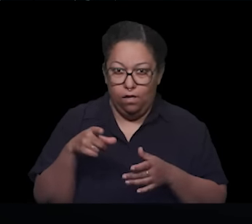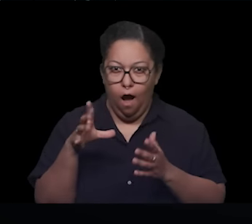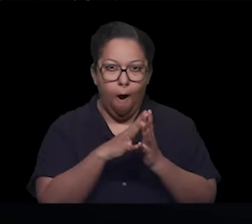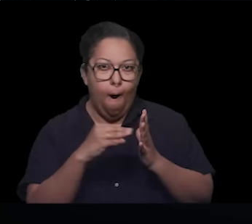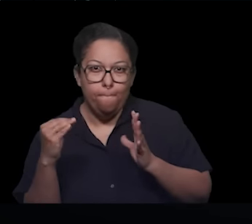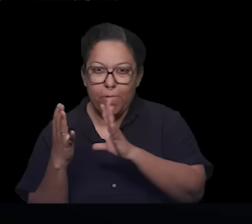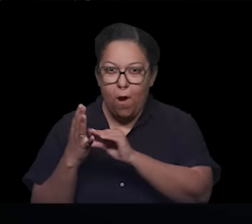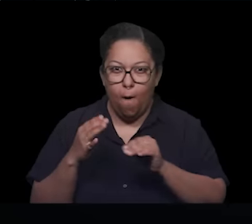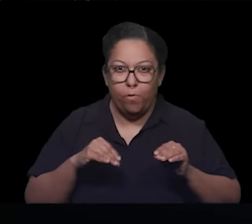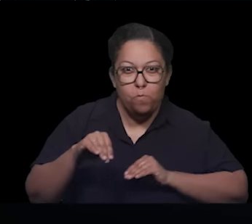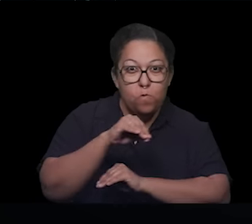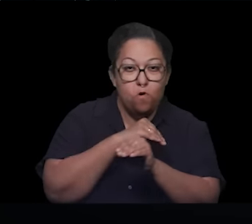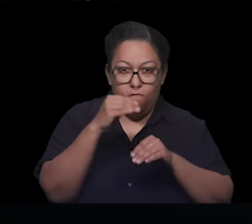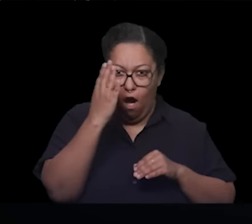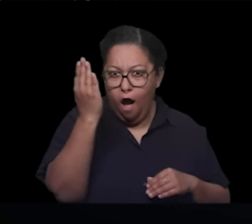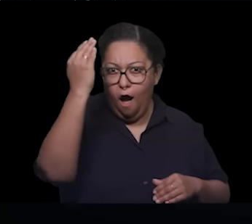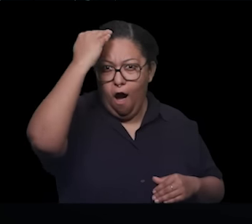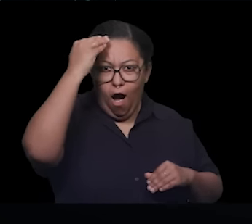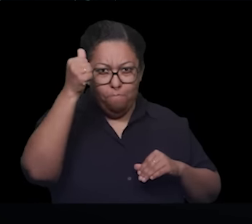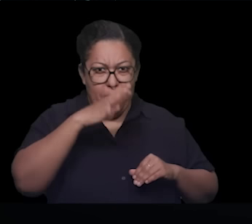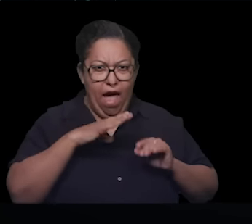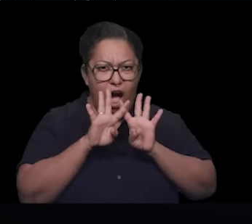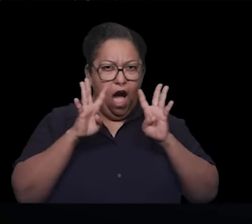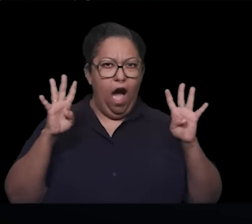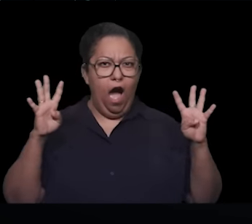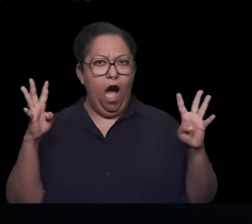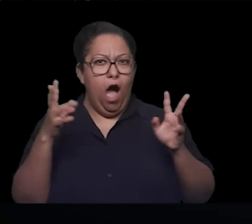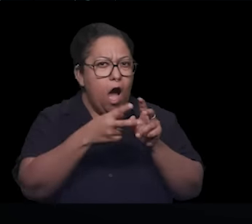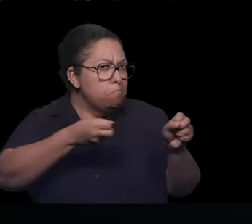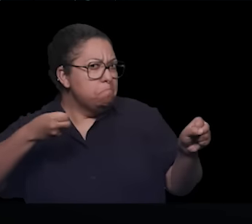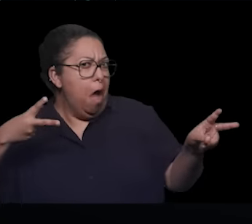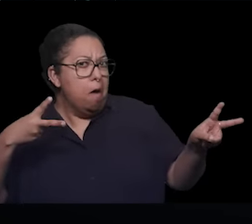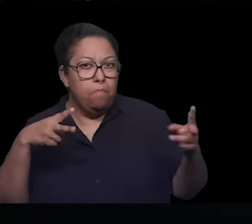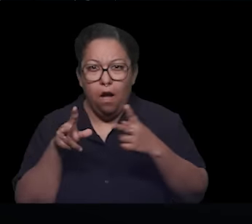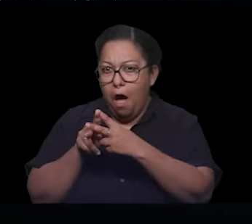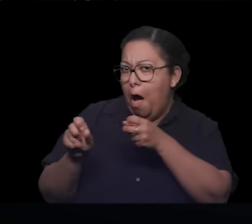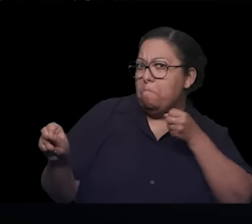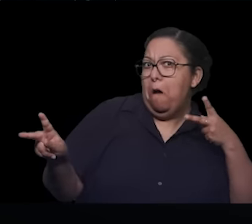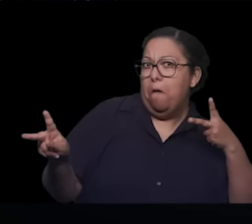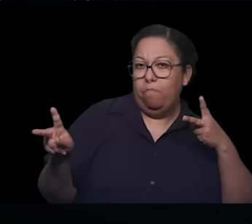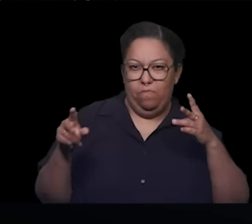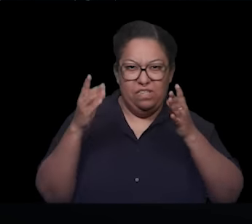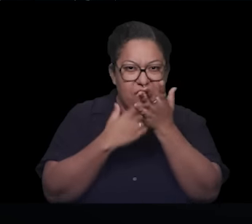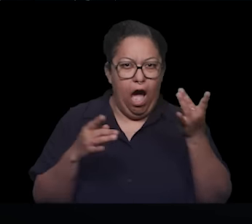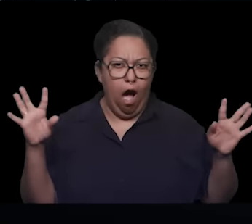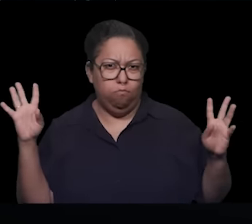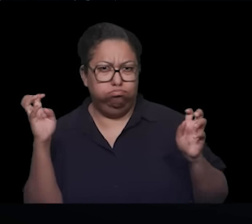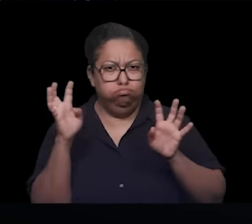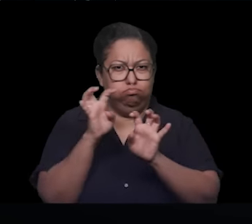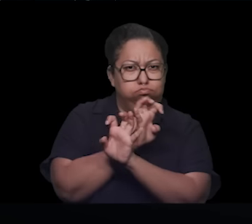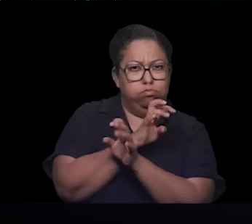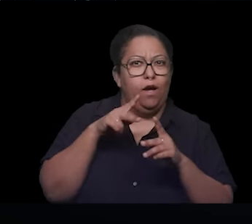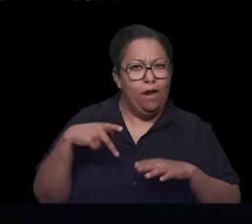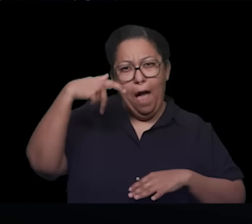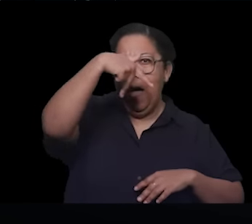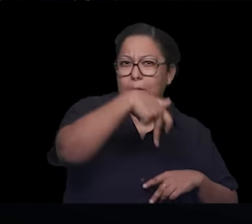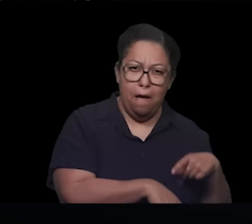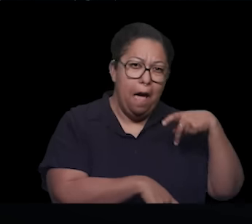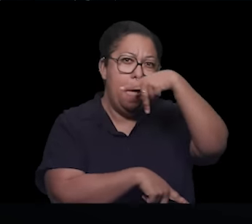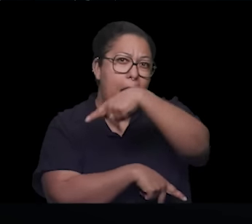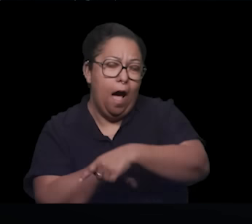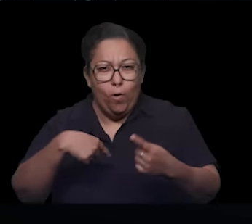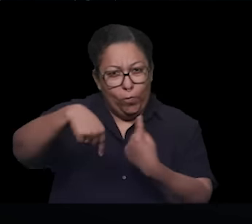and others do the same move. Then the Pompadoured man mimes shooting an arrow at Ken, who does the same back. Some of the men dance past, leaping and twirling,